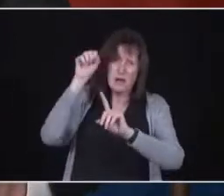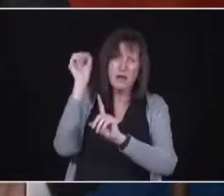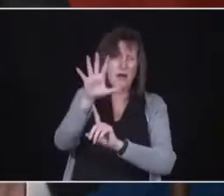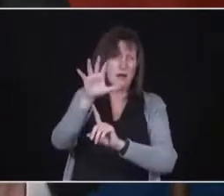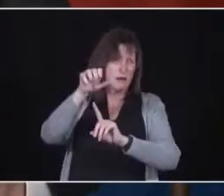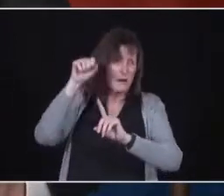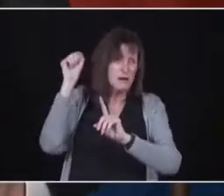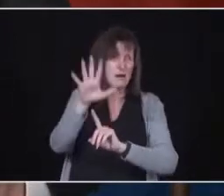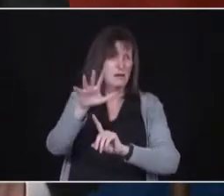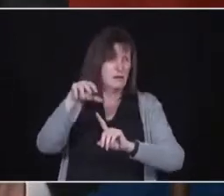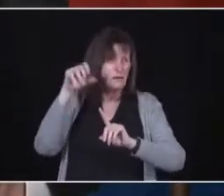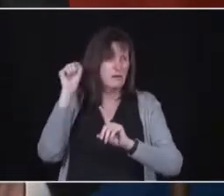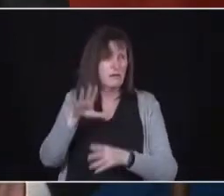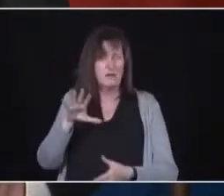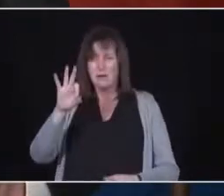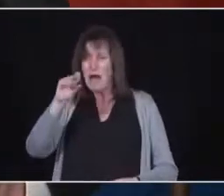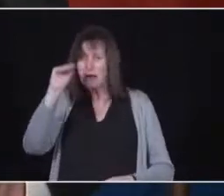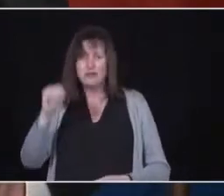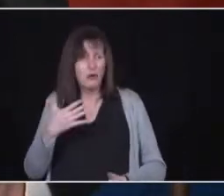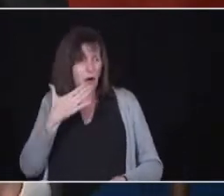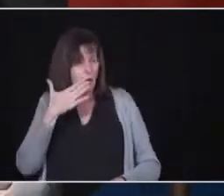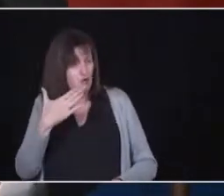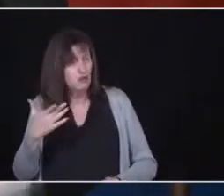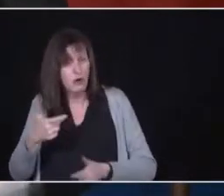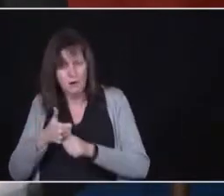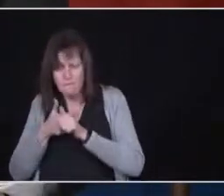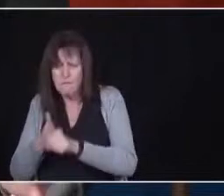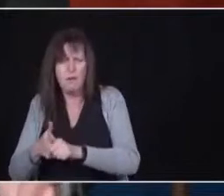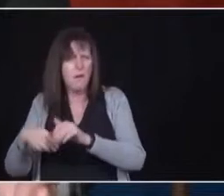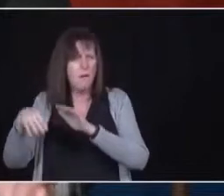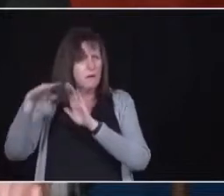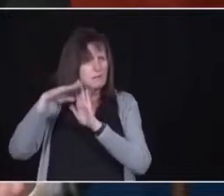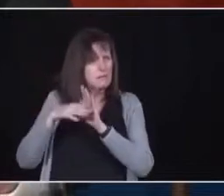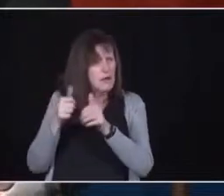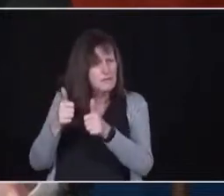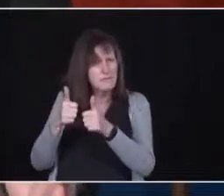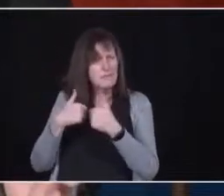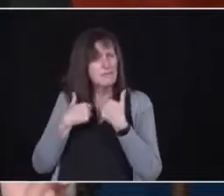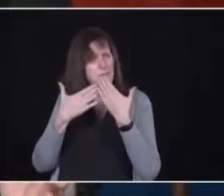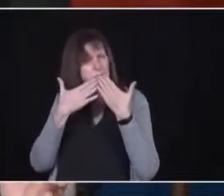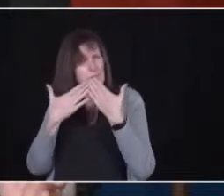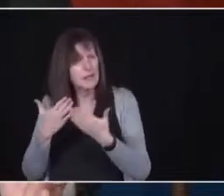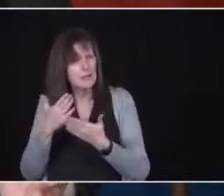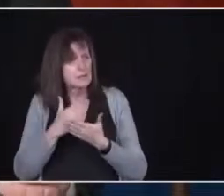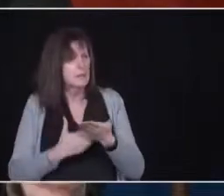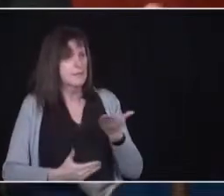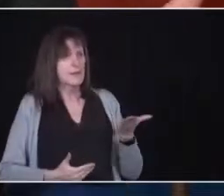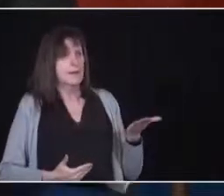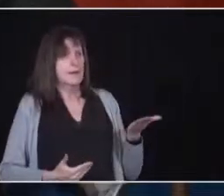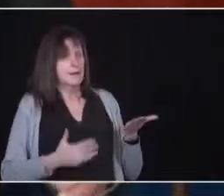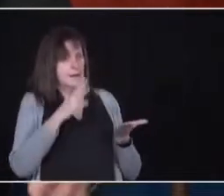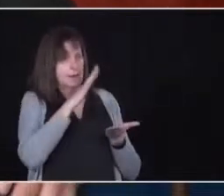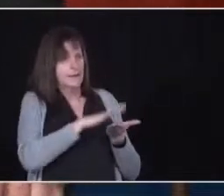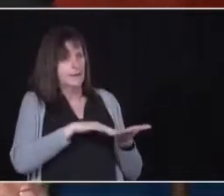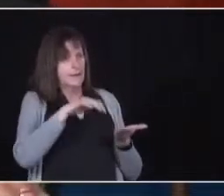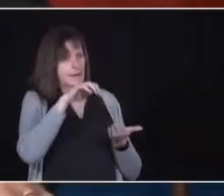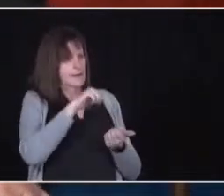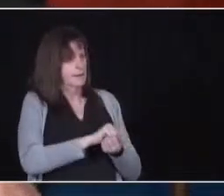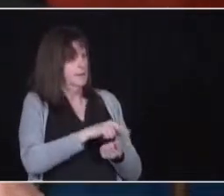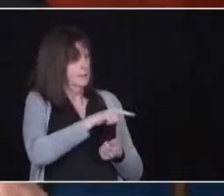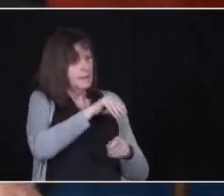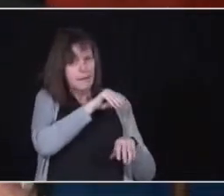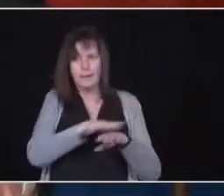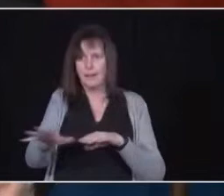are following, and I'm so grateful for that. But some people are putting everyone else at risk. I'll pass it to Dr.